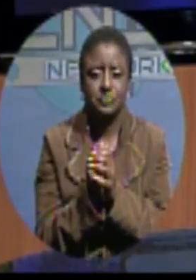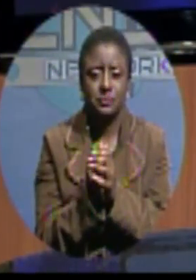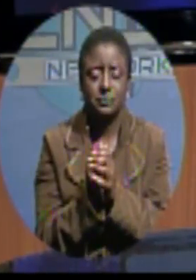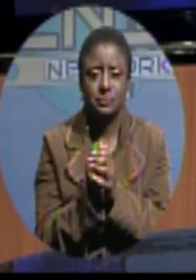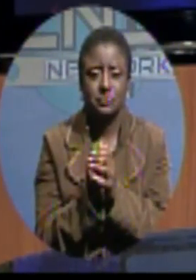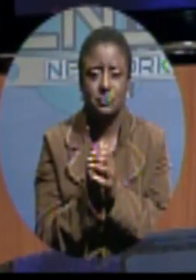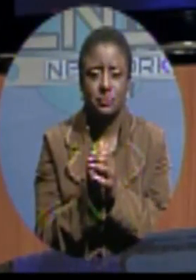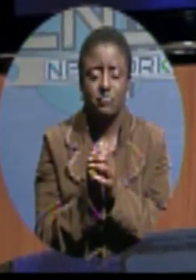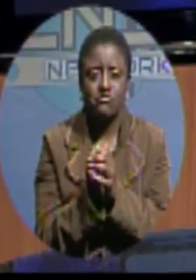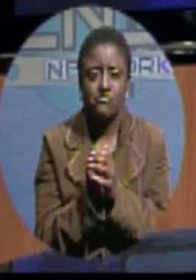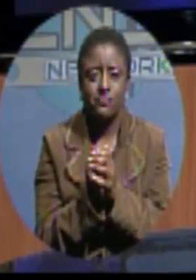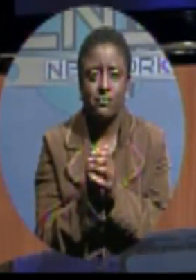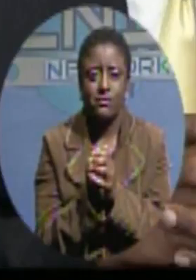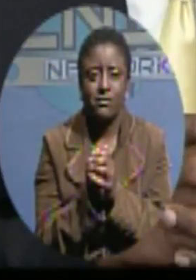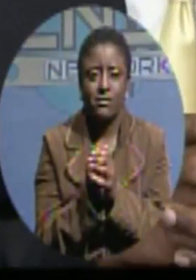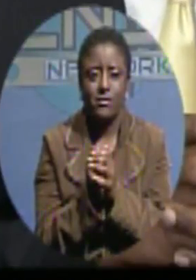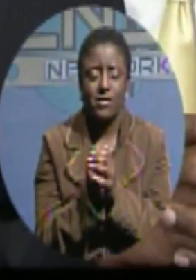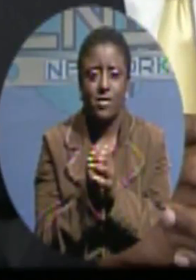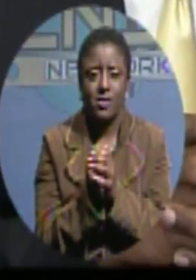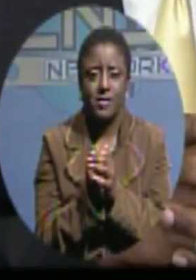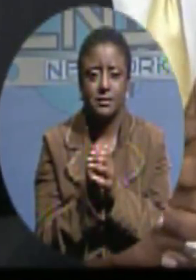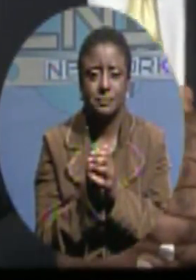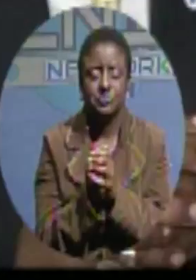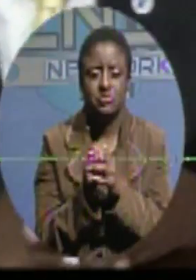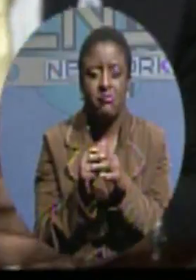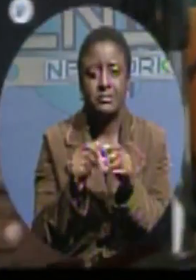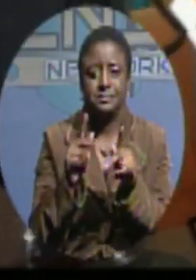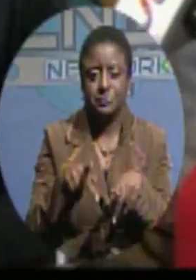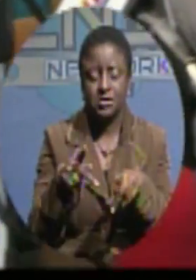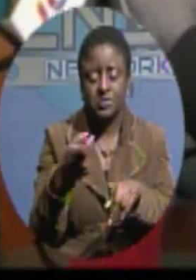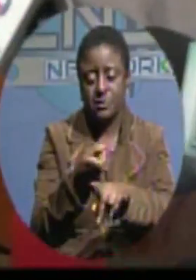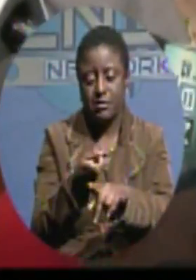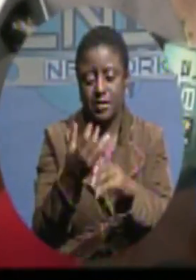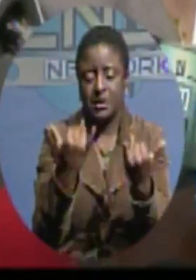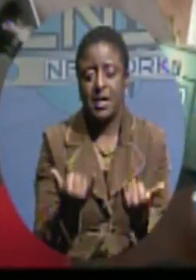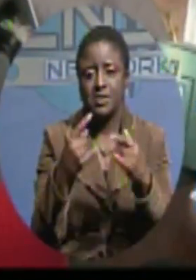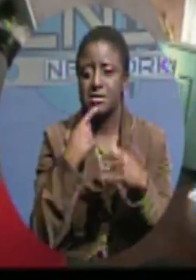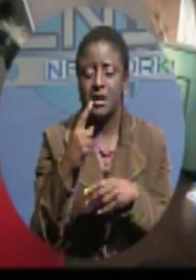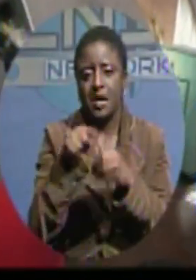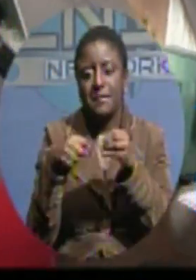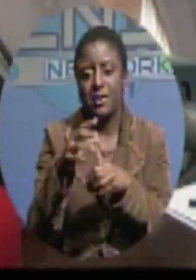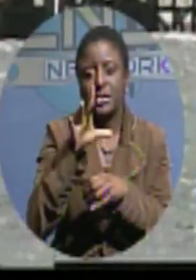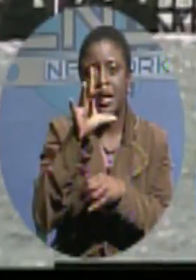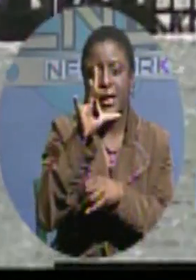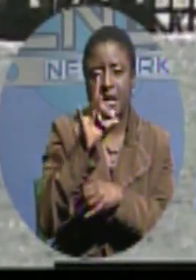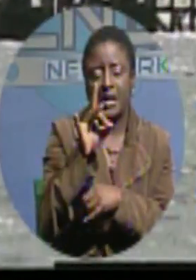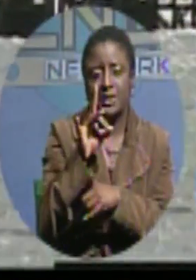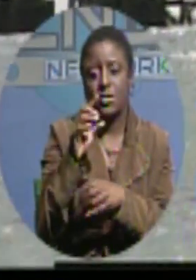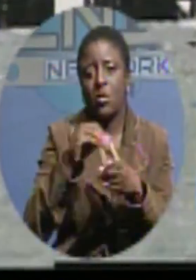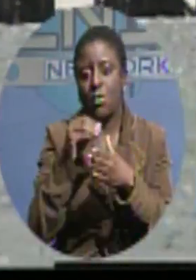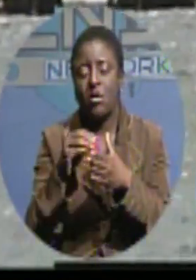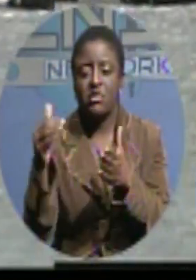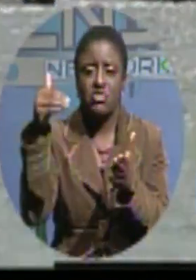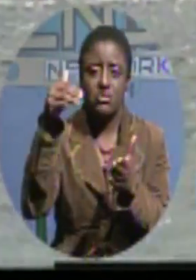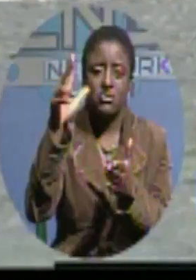Charisma Robinson has details. Officials can now say that about 8 metric tons or 3,000 gallons of